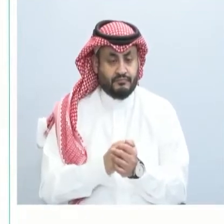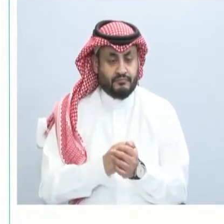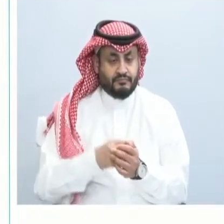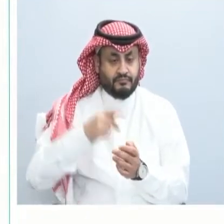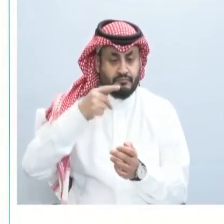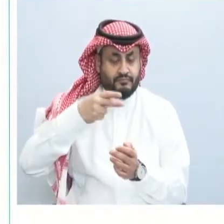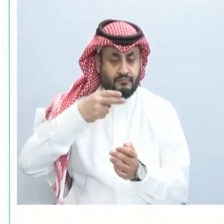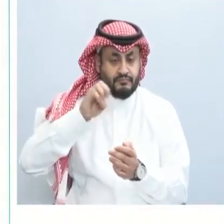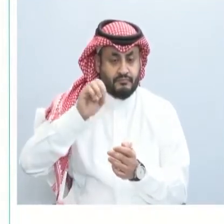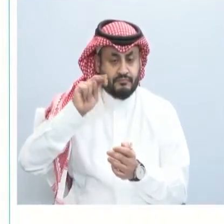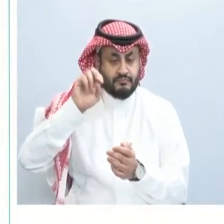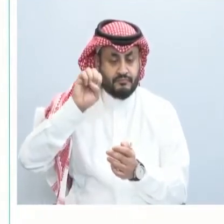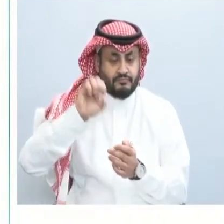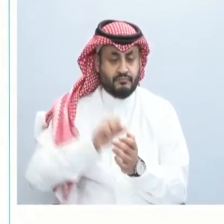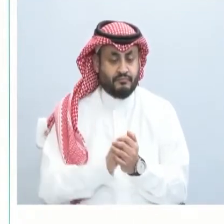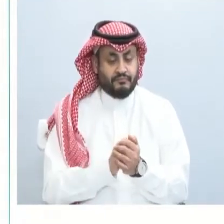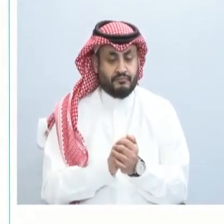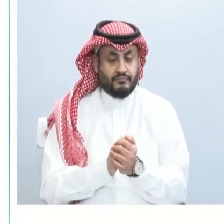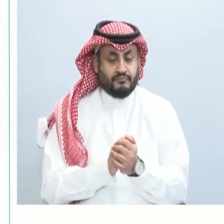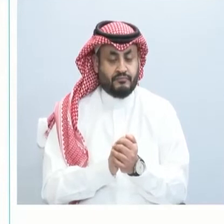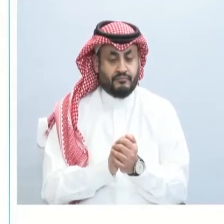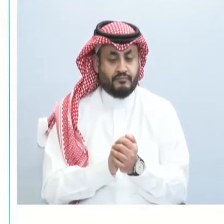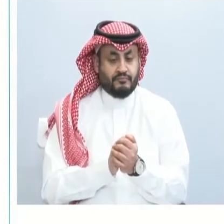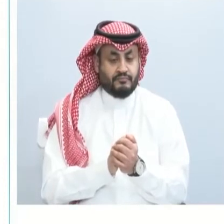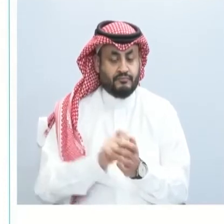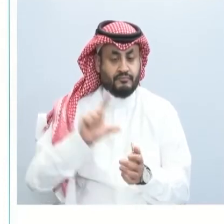phone, phone.